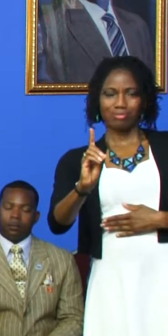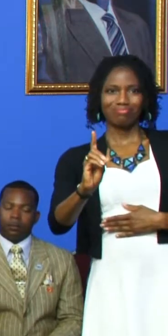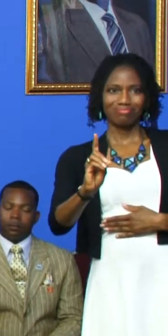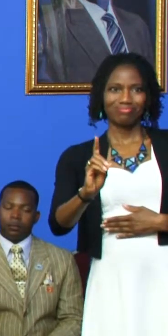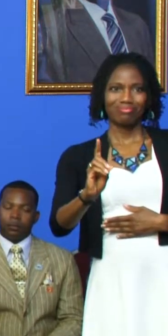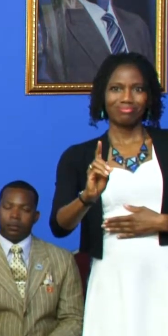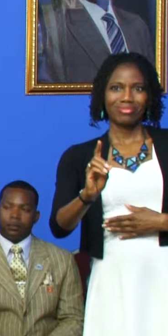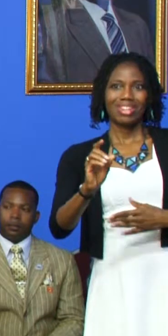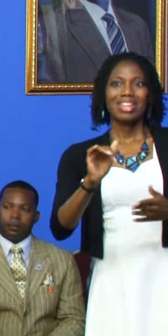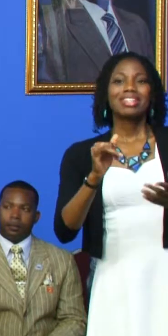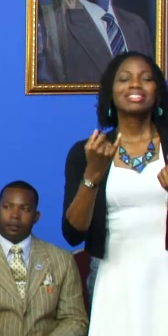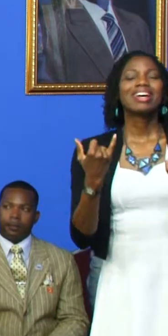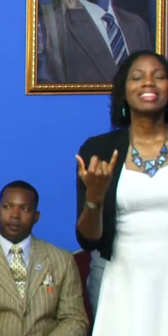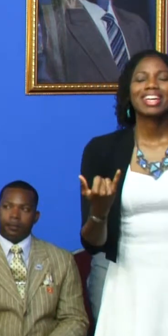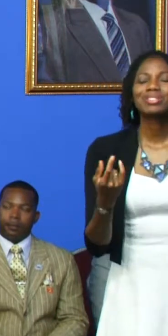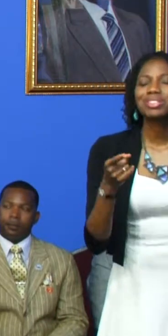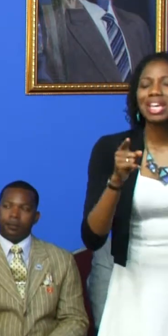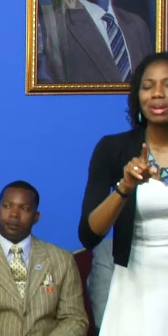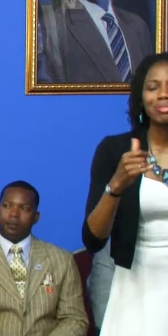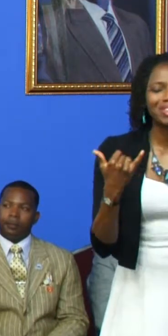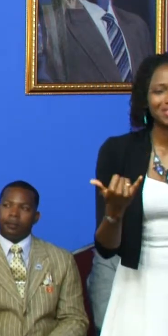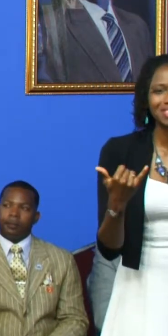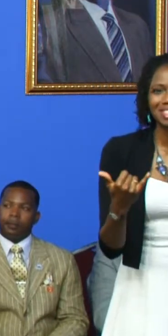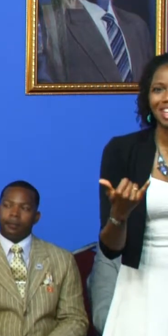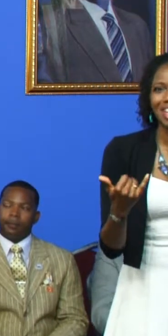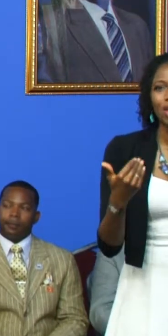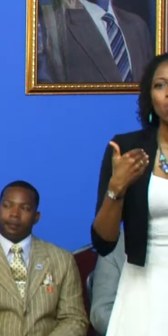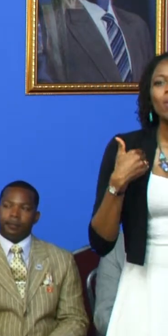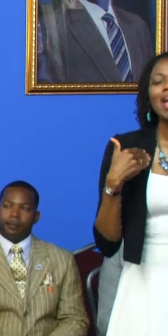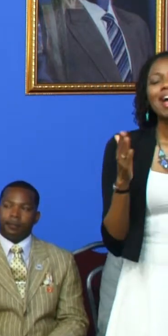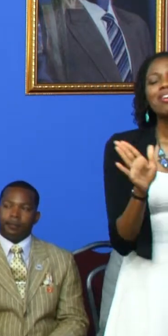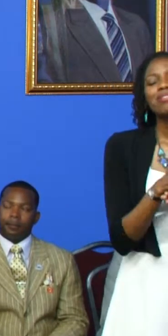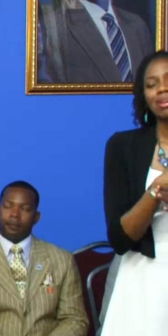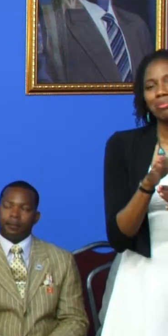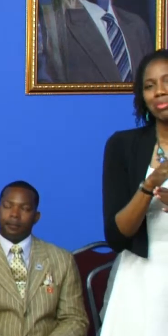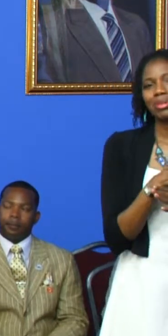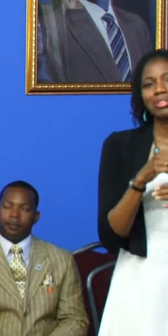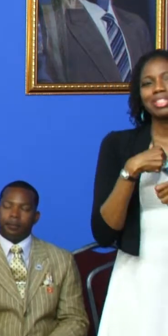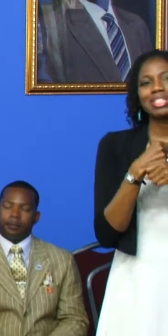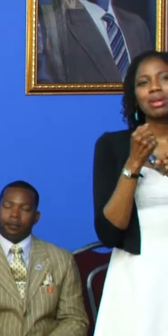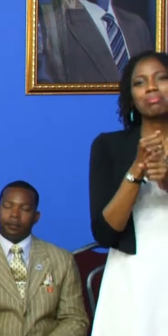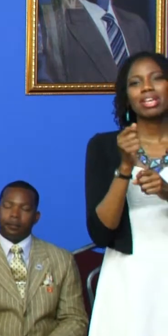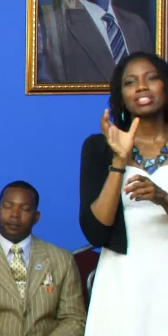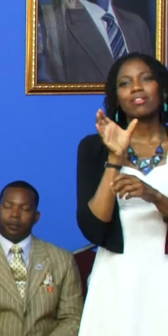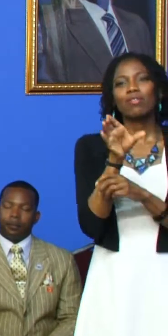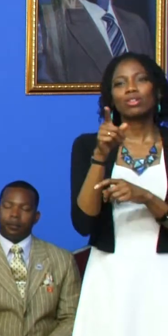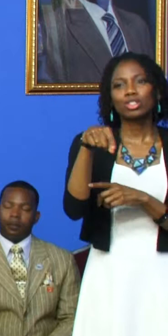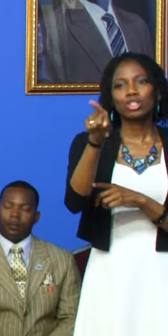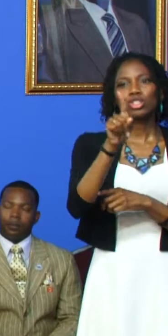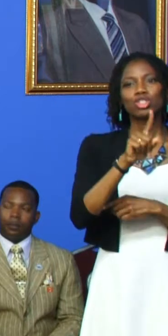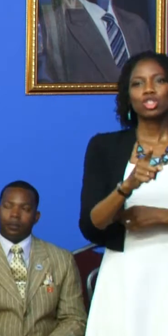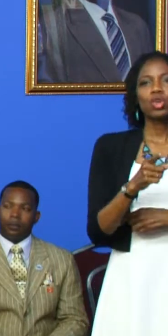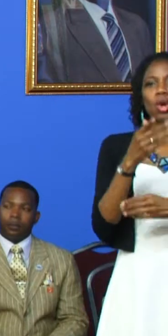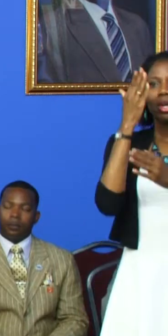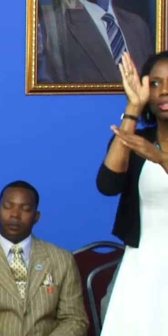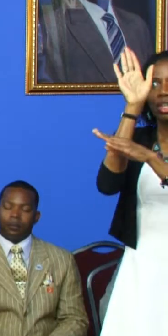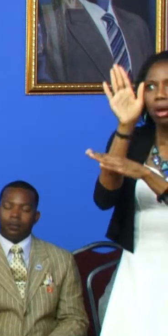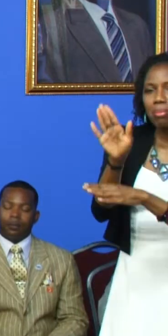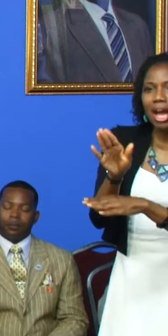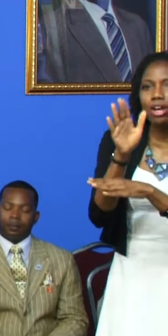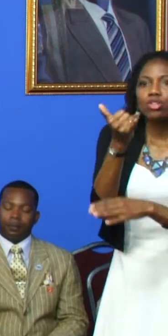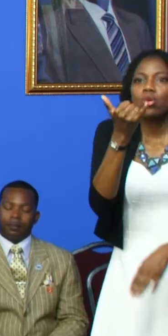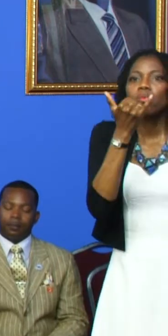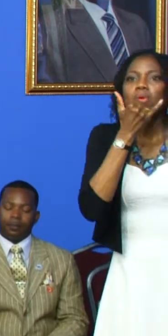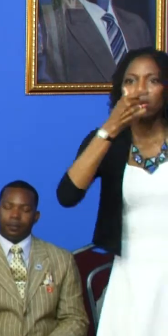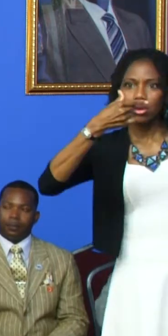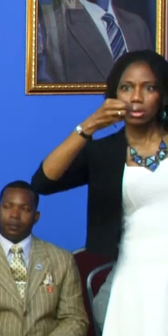That's what they're doing today, Bartley. They got music making you bow to the wrong gods.